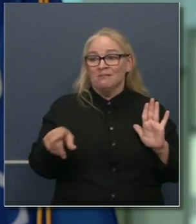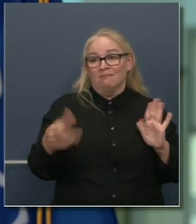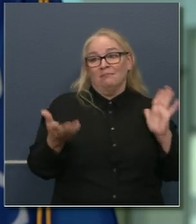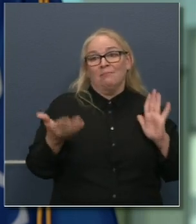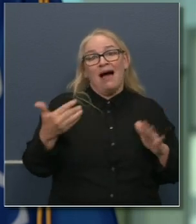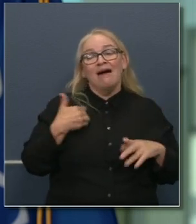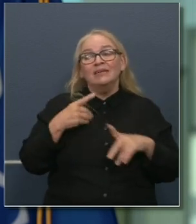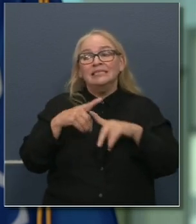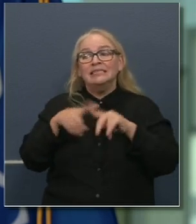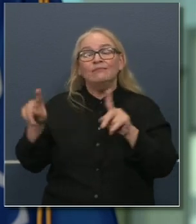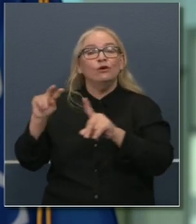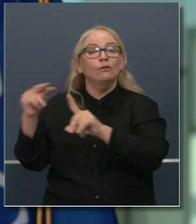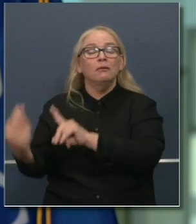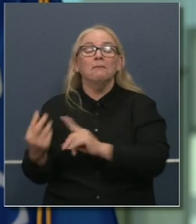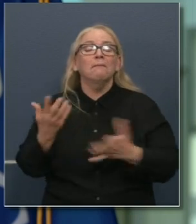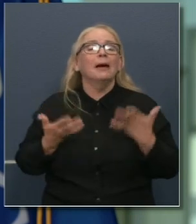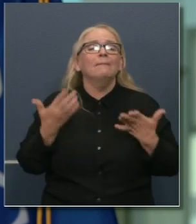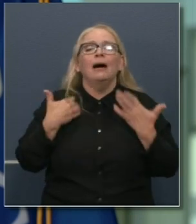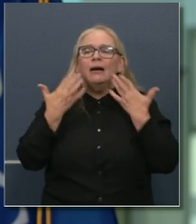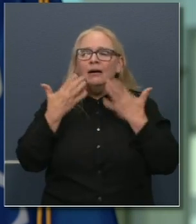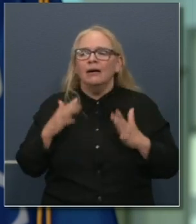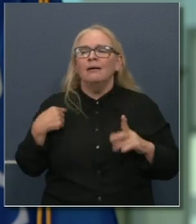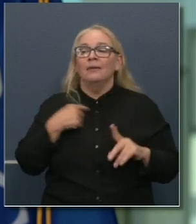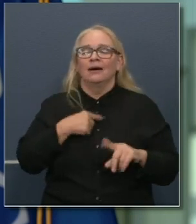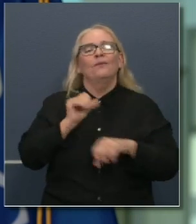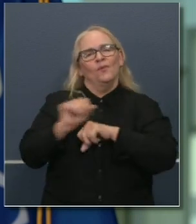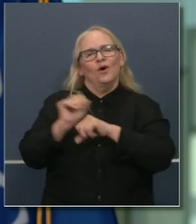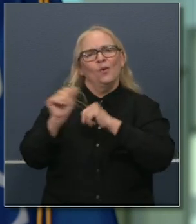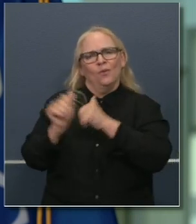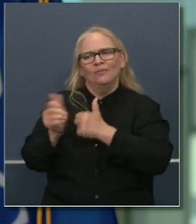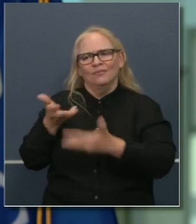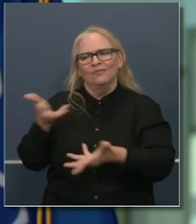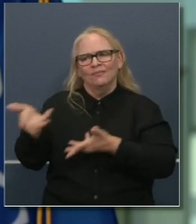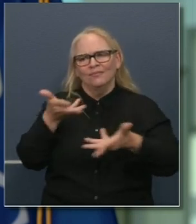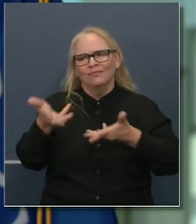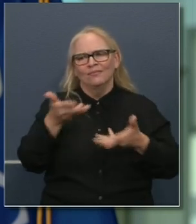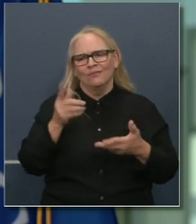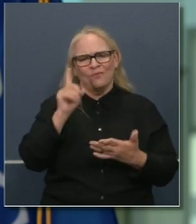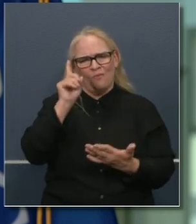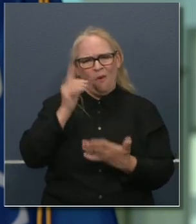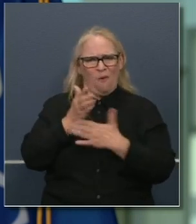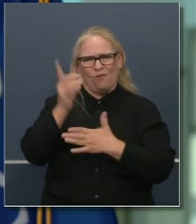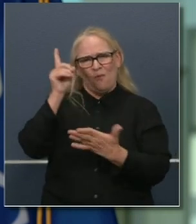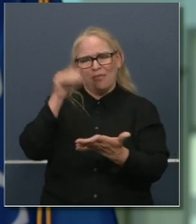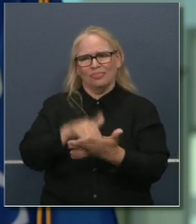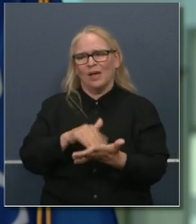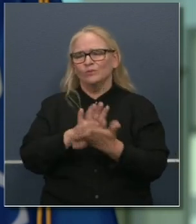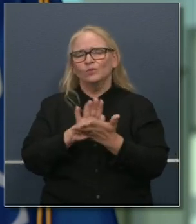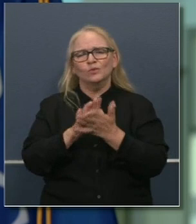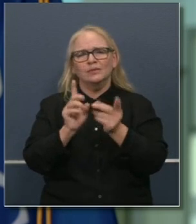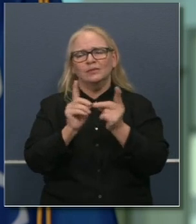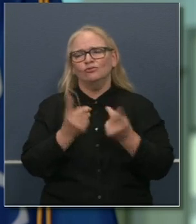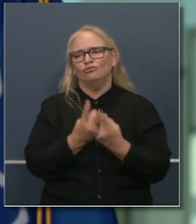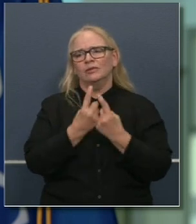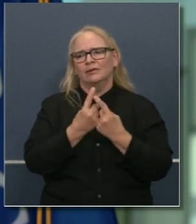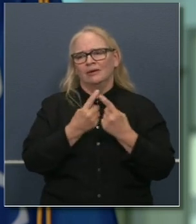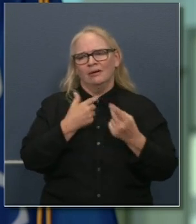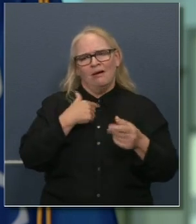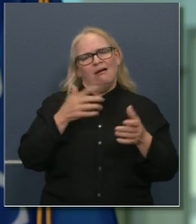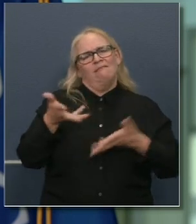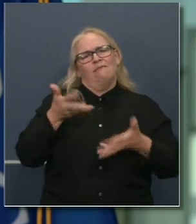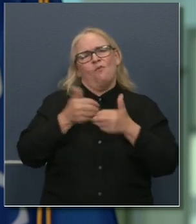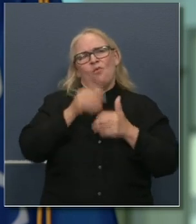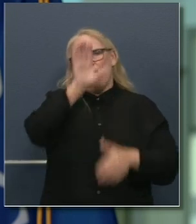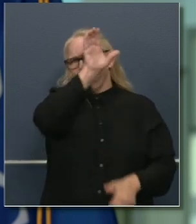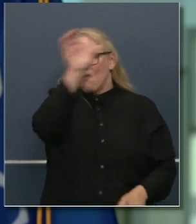of view. But we are working through 1,000 plus districts in this state, and we're working through a scale no other state in the country is